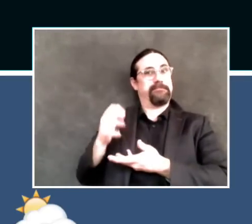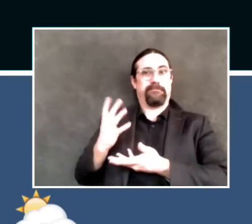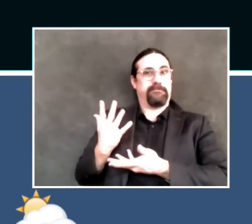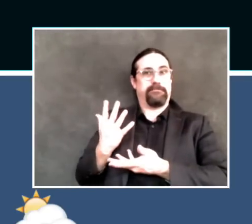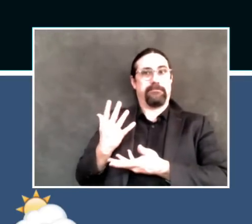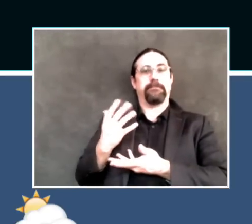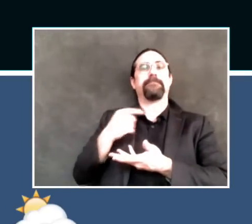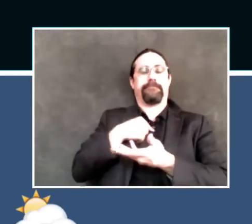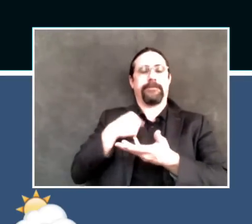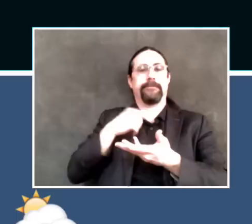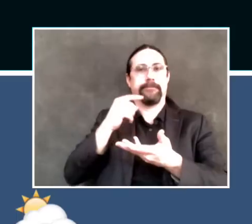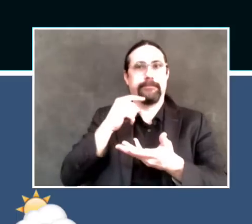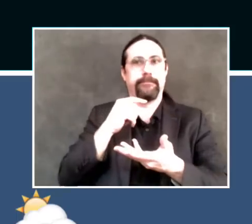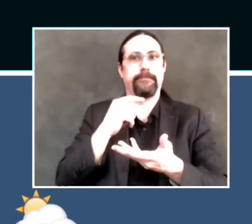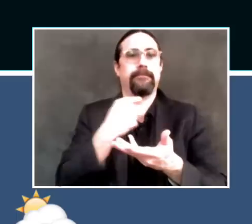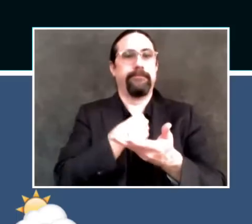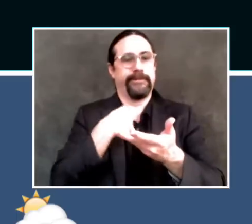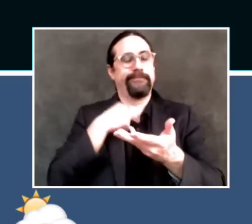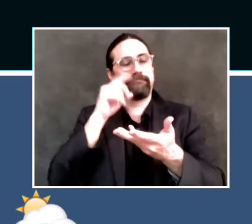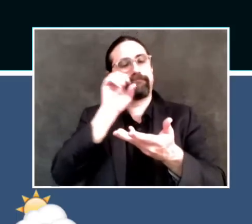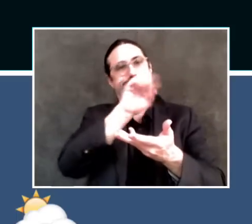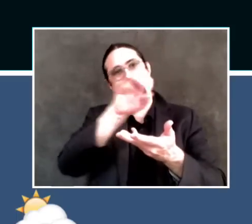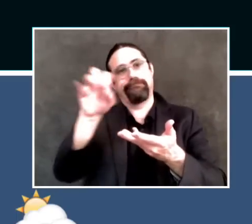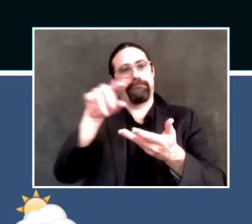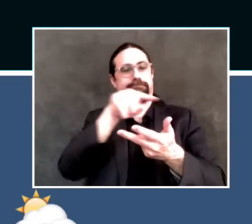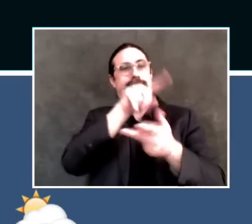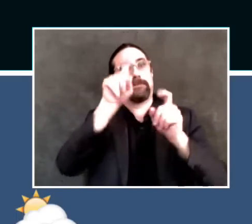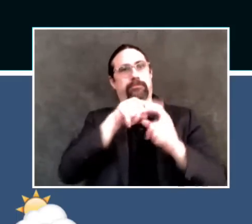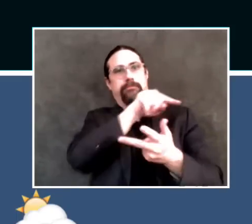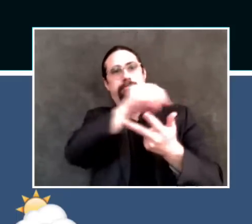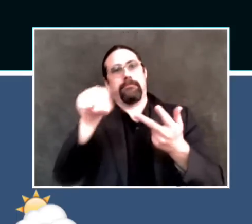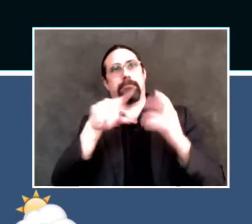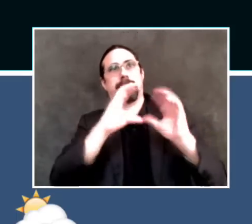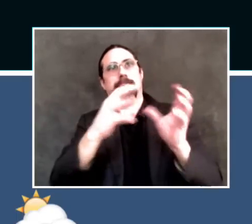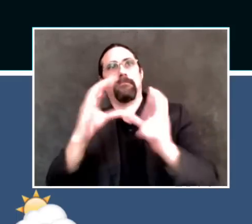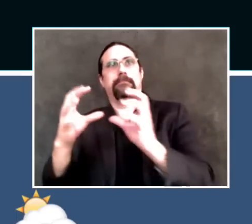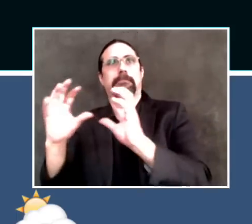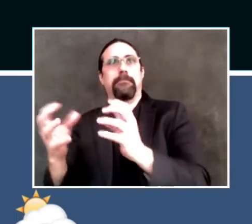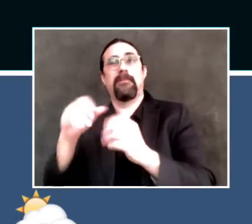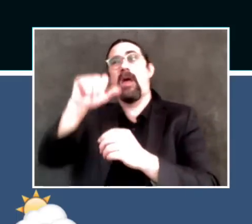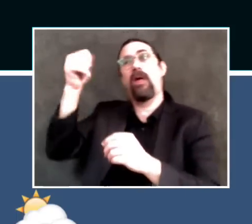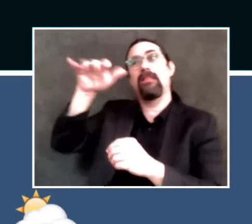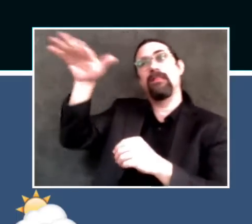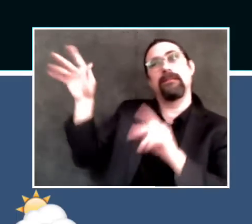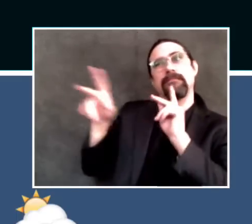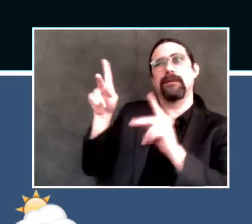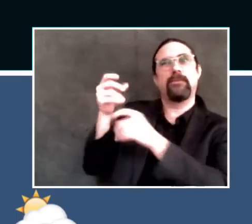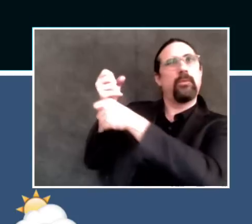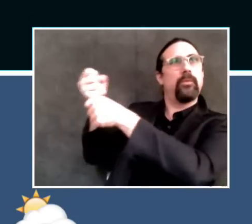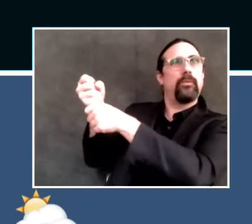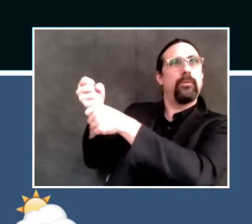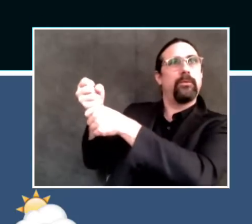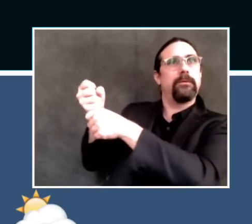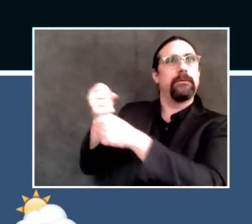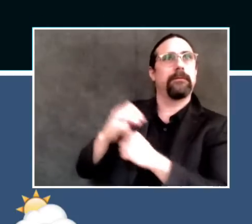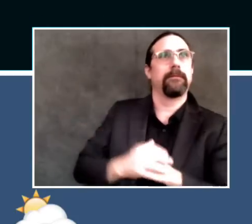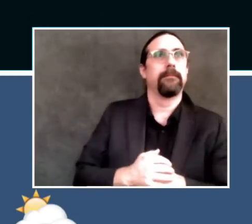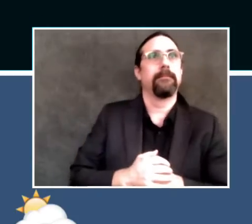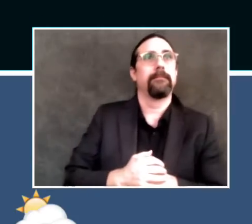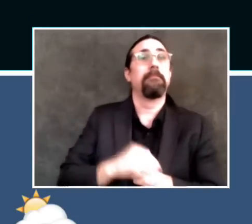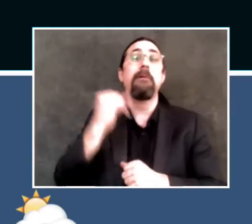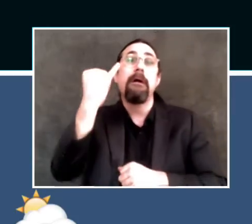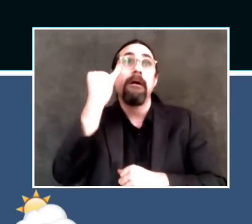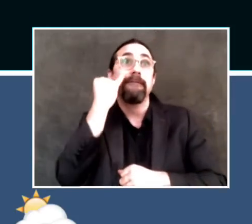As the testing supply increases, we're looking at additional strategies that could be used with the testing here and now, even in